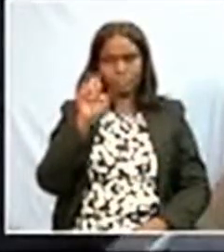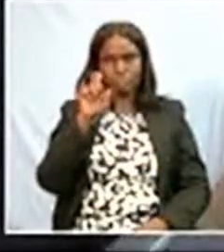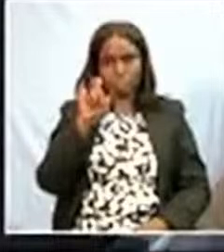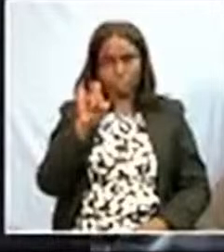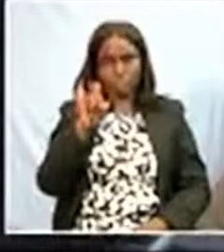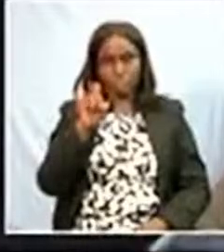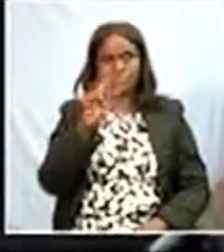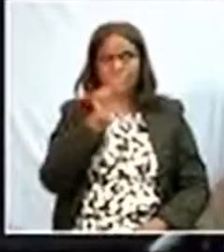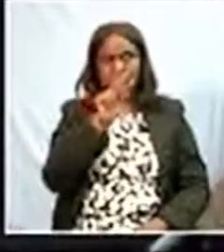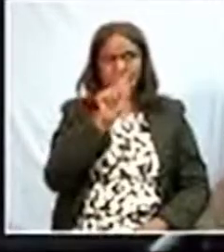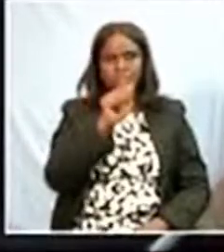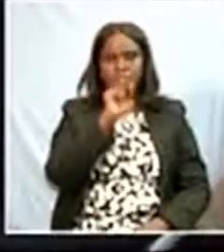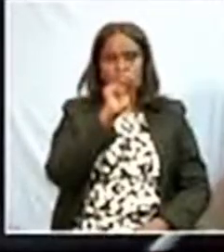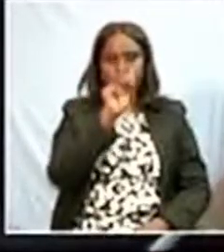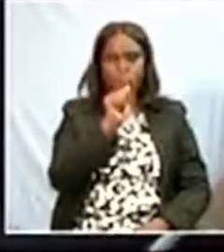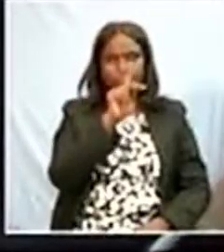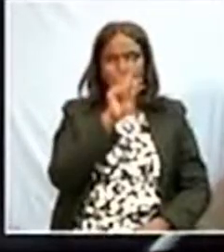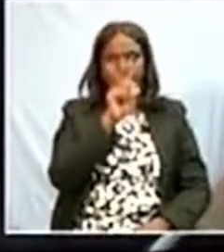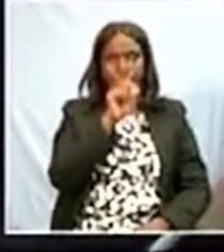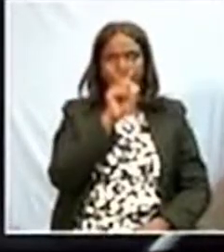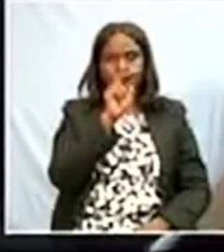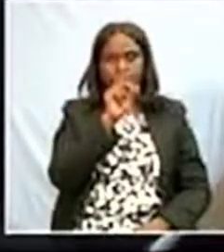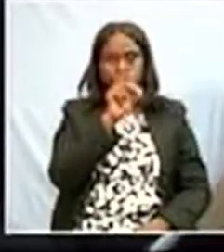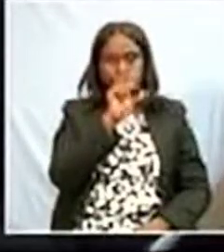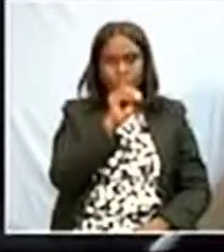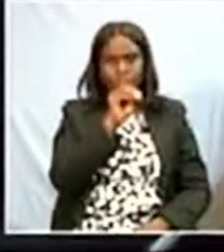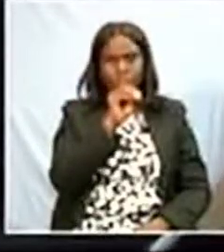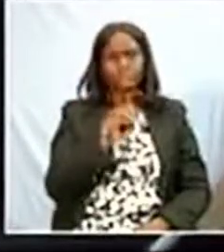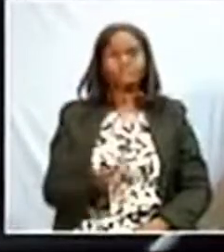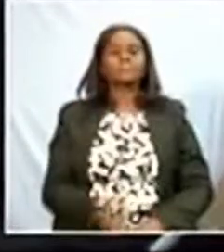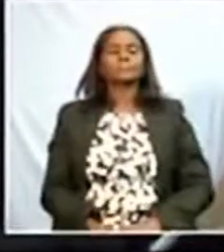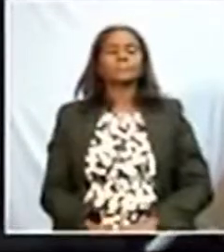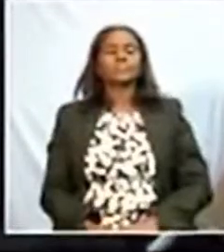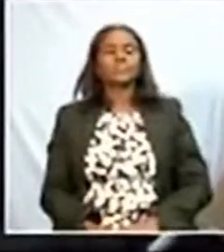at Kamakondo was